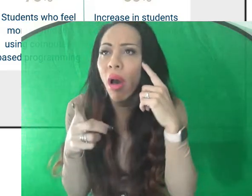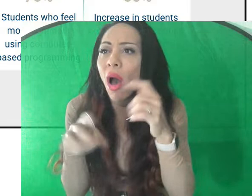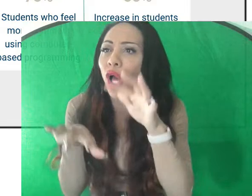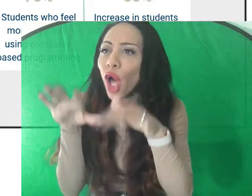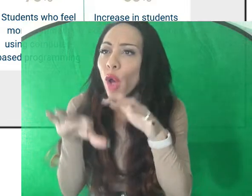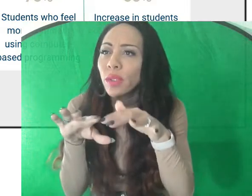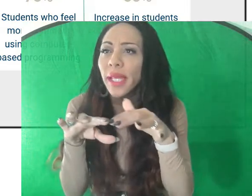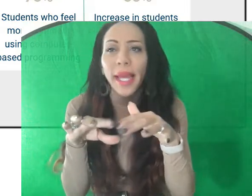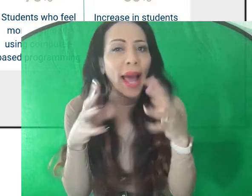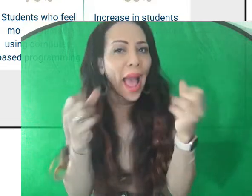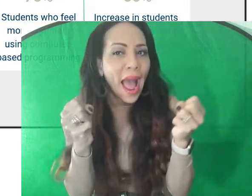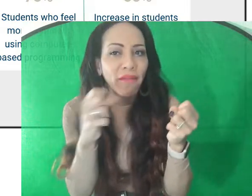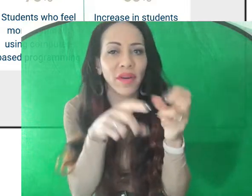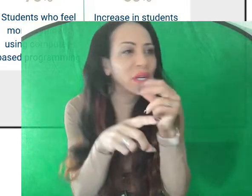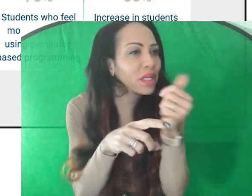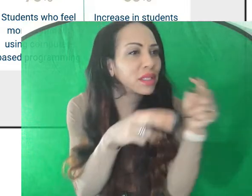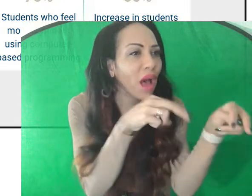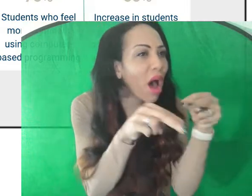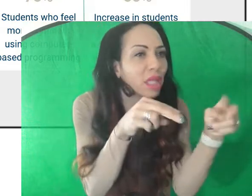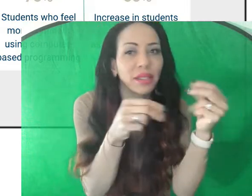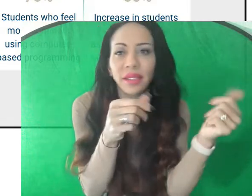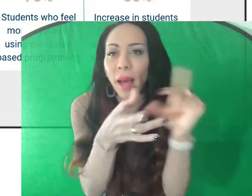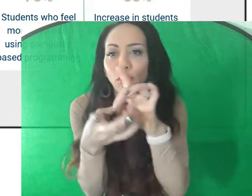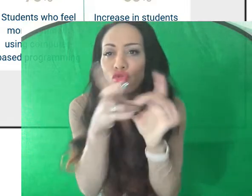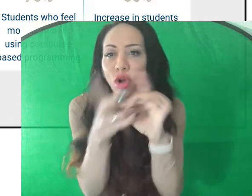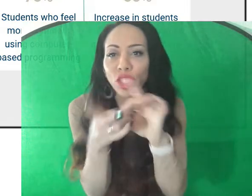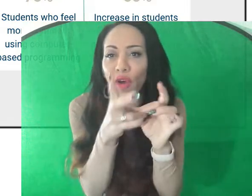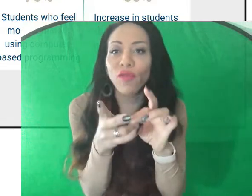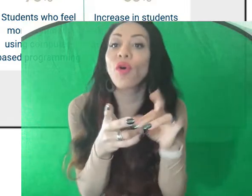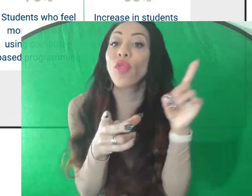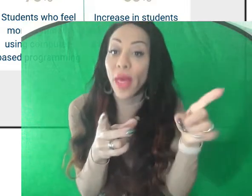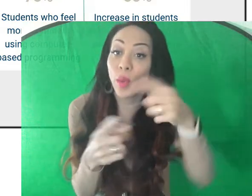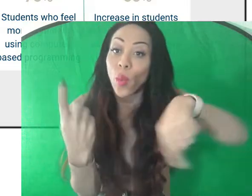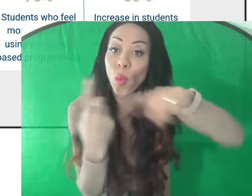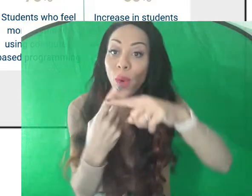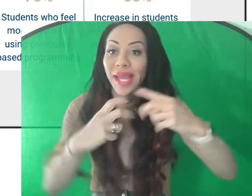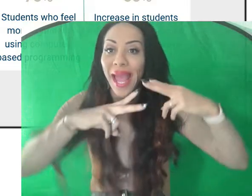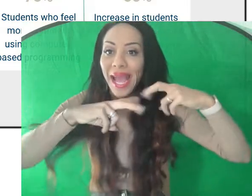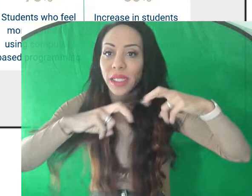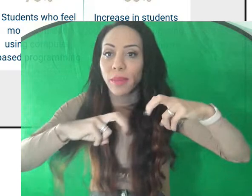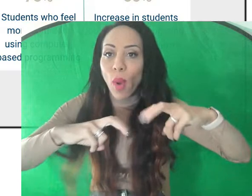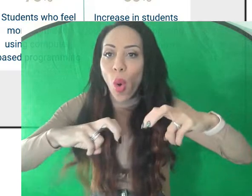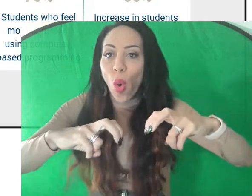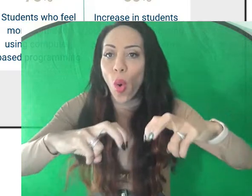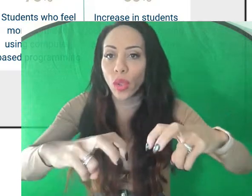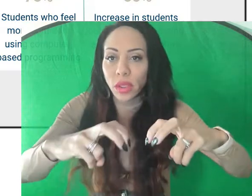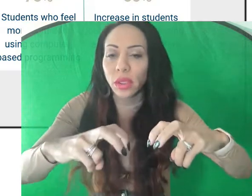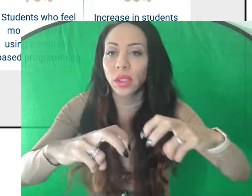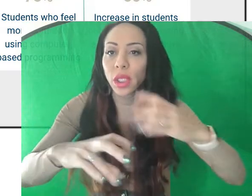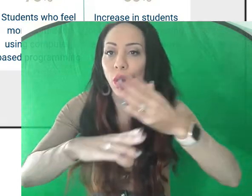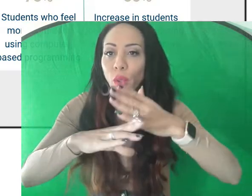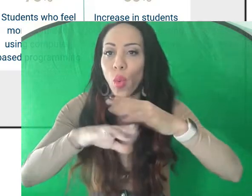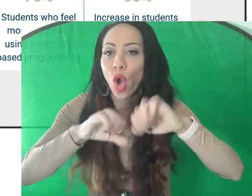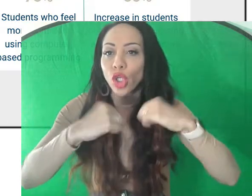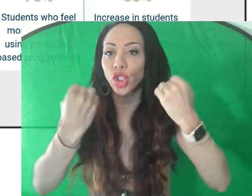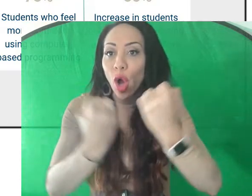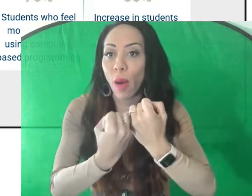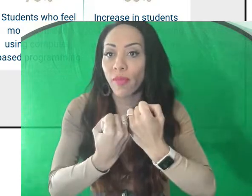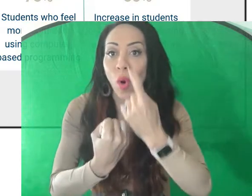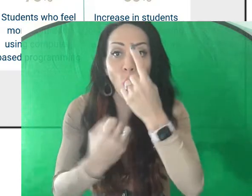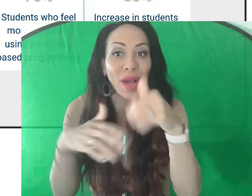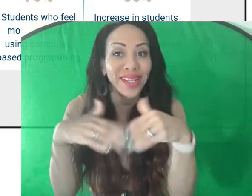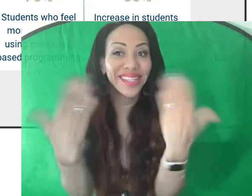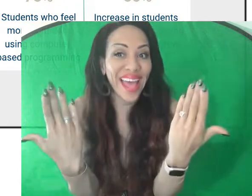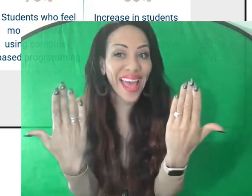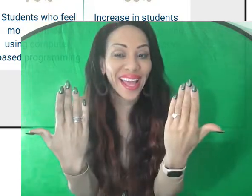we started to explore this in a one-day workshop, which is our kind of our one-day move and code workshop. And after piloting it a few